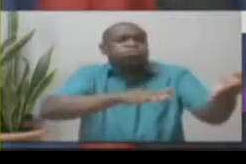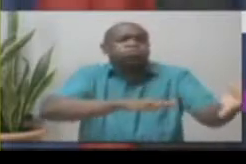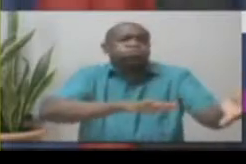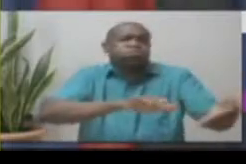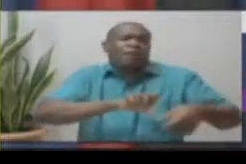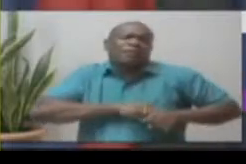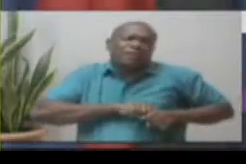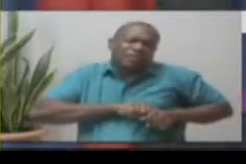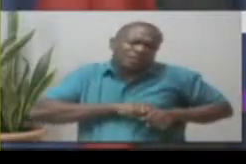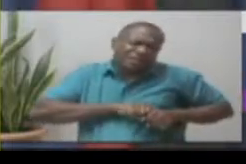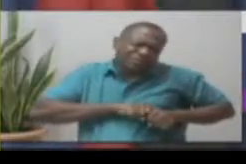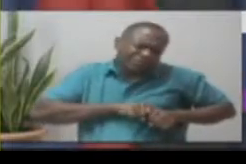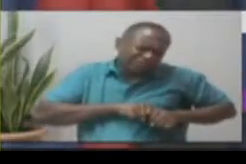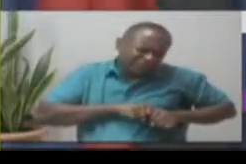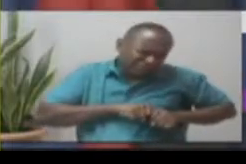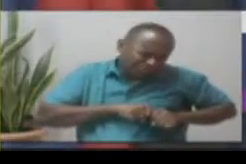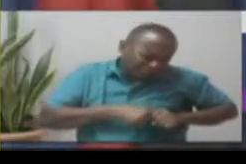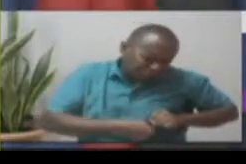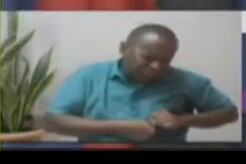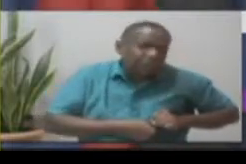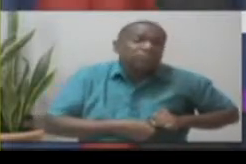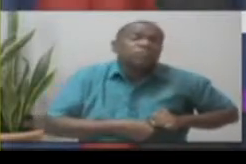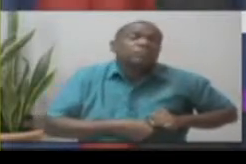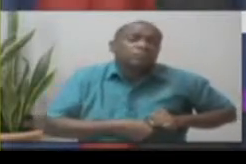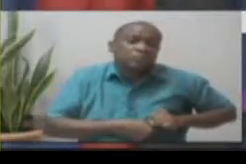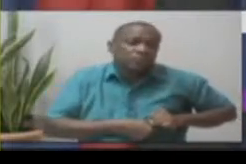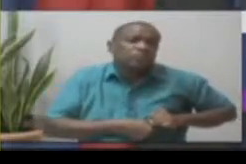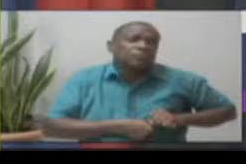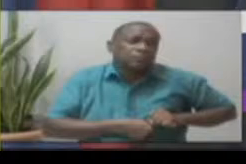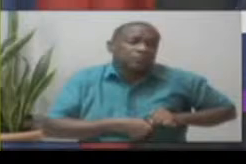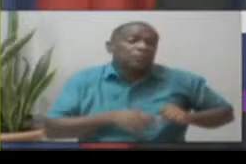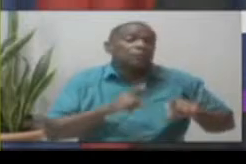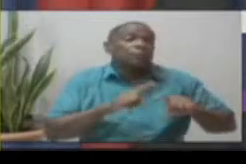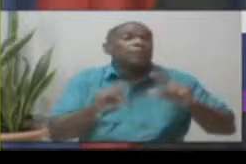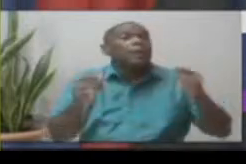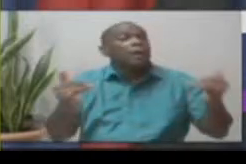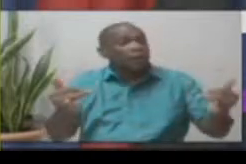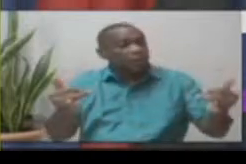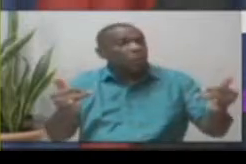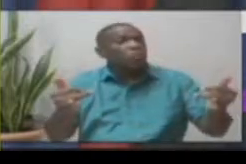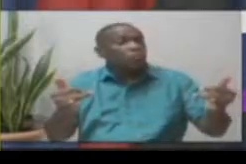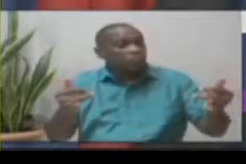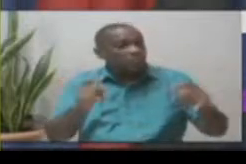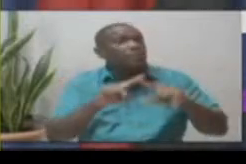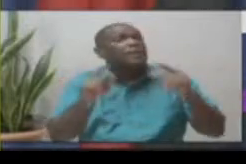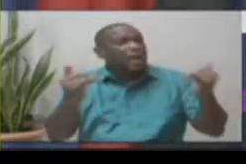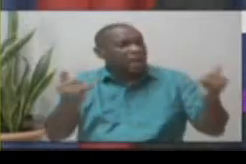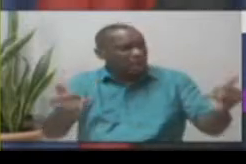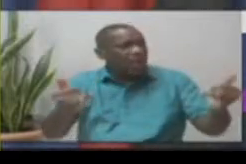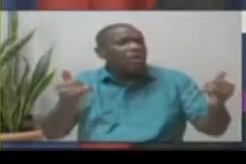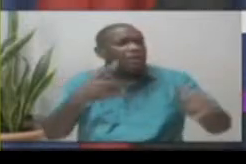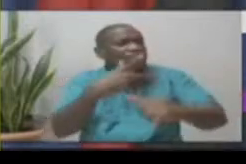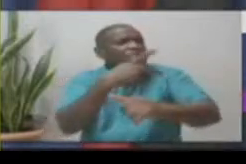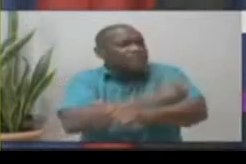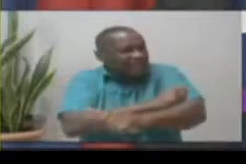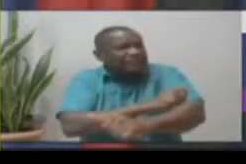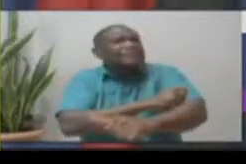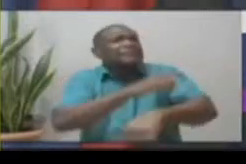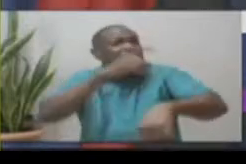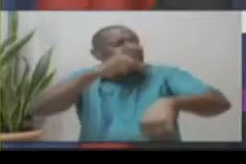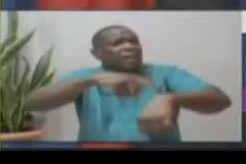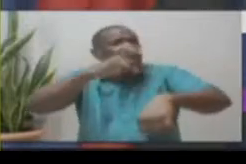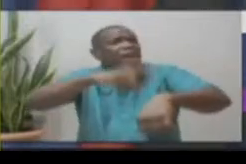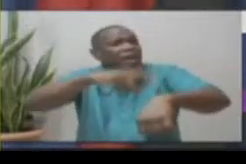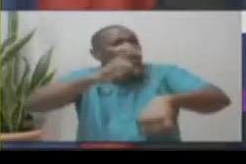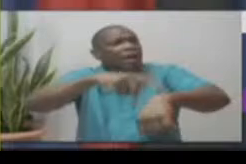painful. But now that we are in the vaccination stage, we are not in the same position